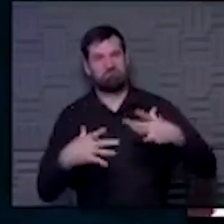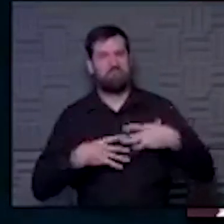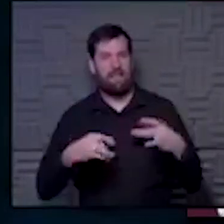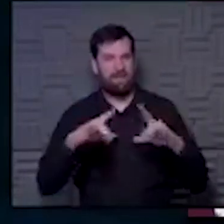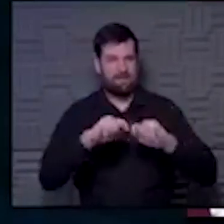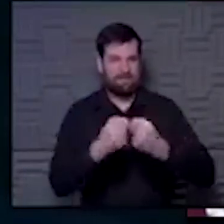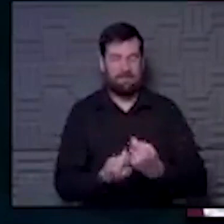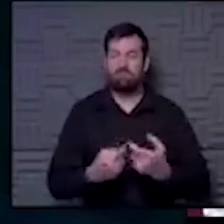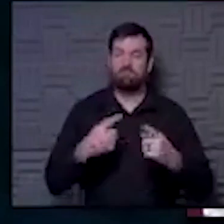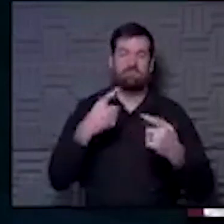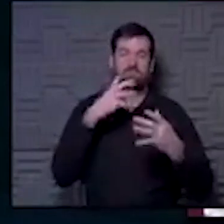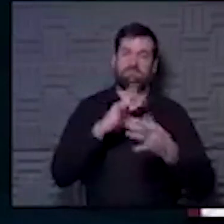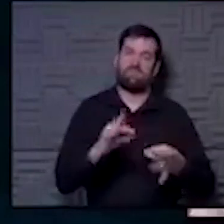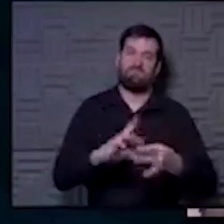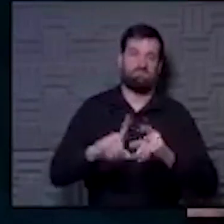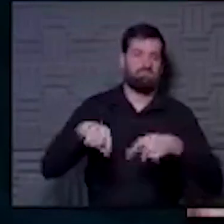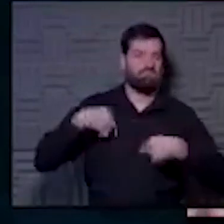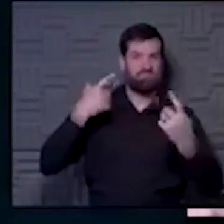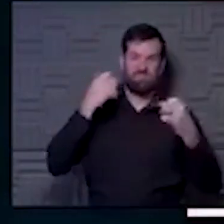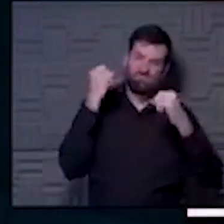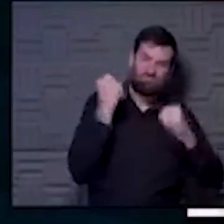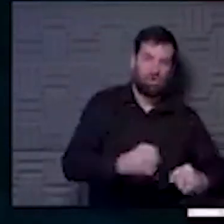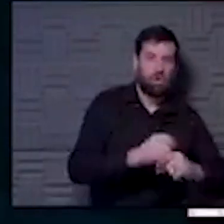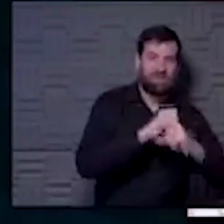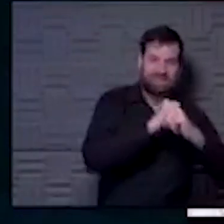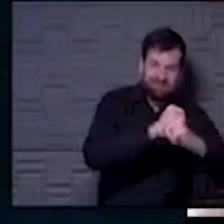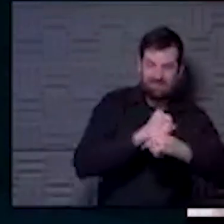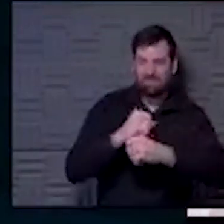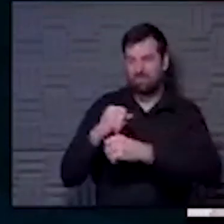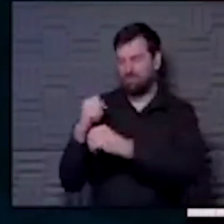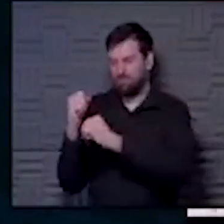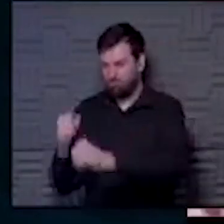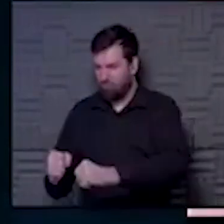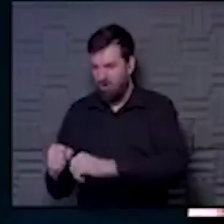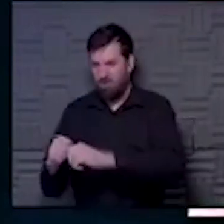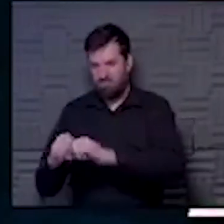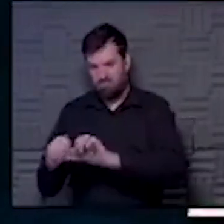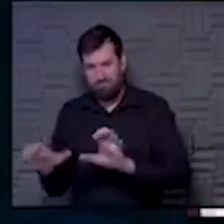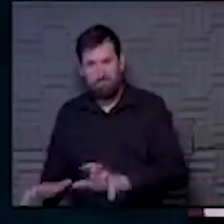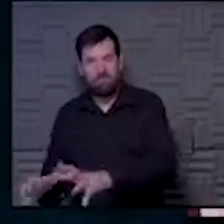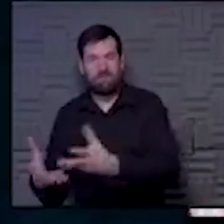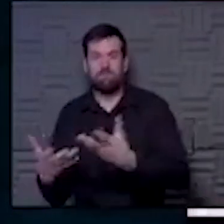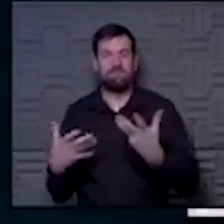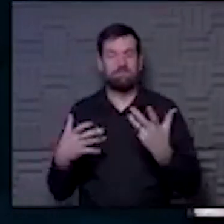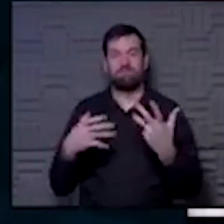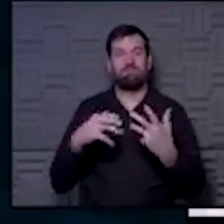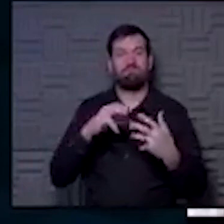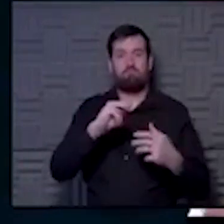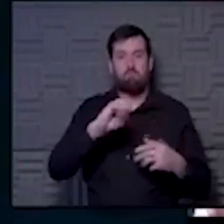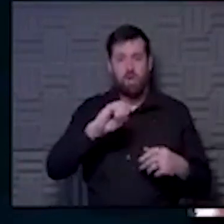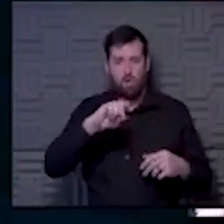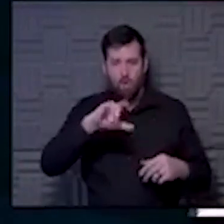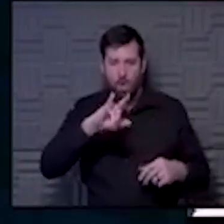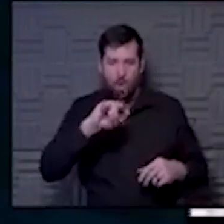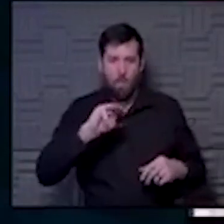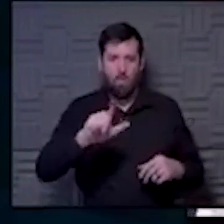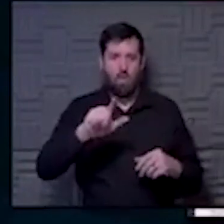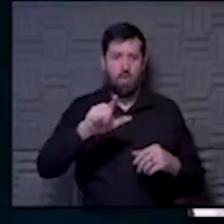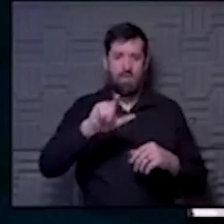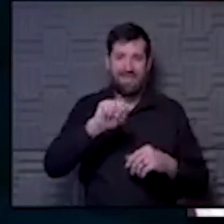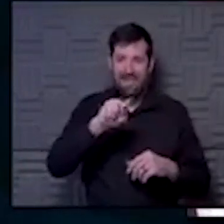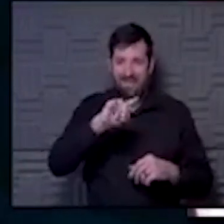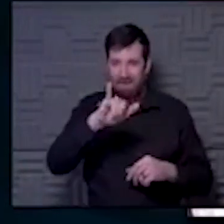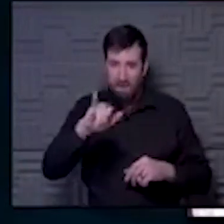You know, we've said all along, you have a strong defense and a strong offense. It's vaccine and monoclonal antibody therapy, whatever, that's the offense.